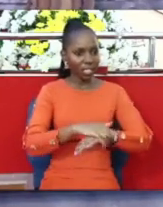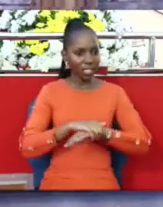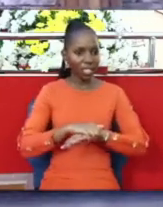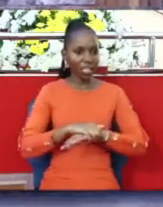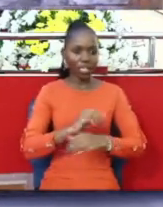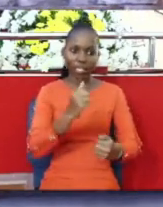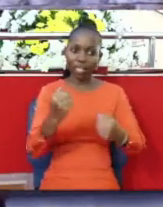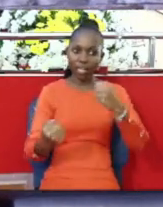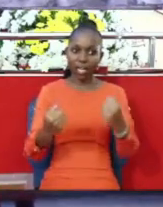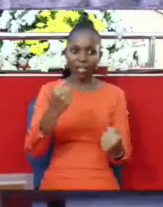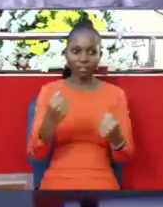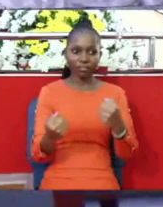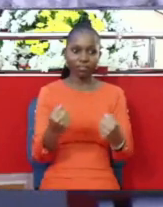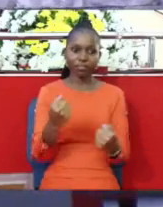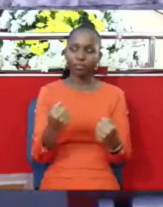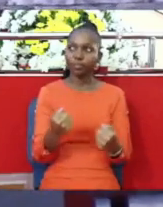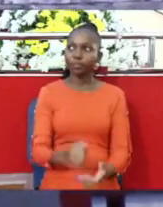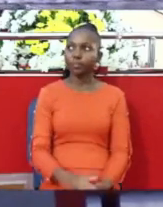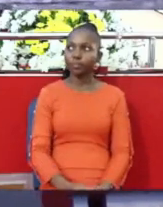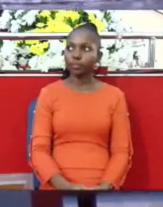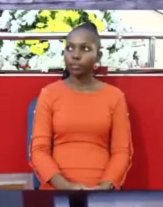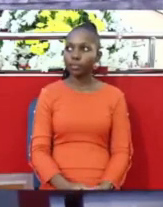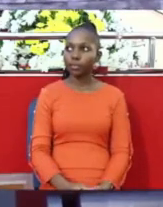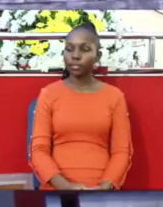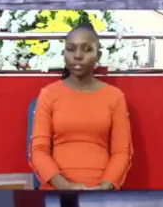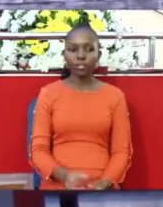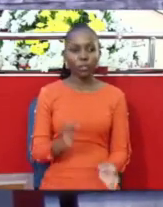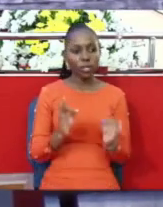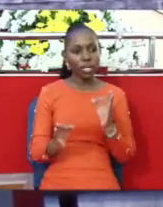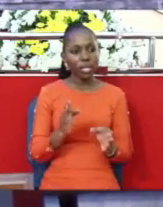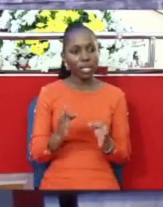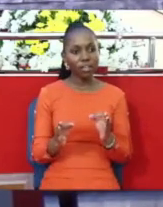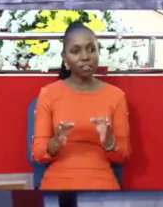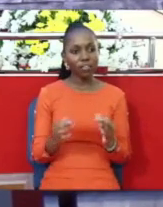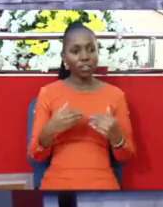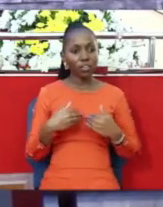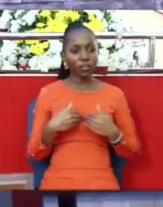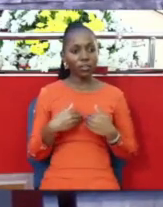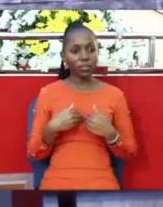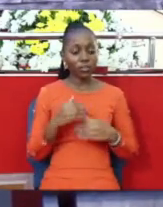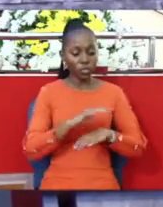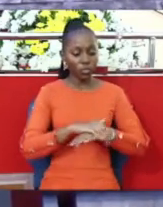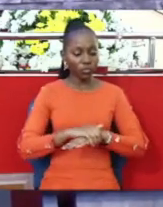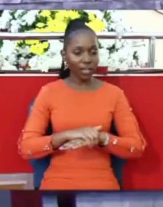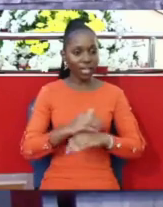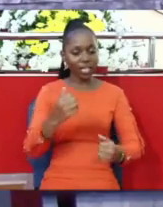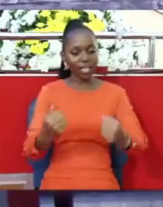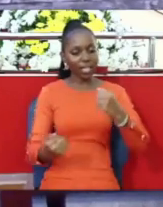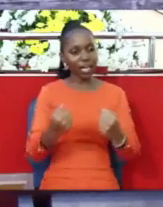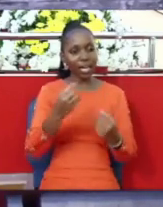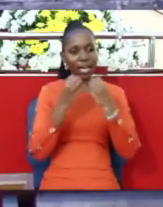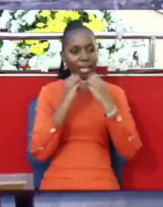Because I don't need it. Kwa kuwa sitahitaji. So if you find it empty, basi na sitarudi. When I'm raptured, I'm raptured.